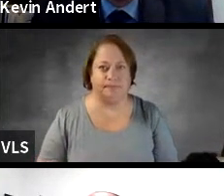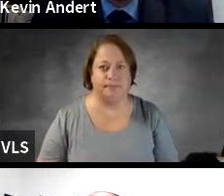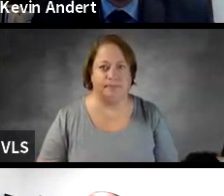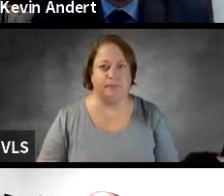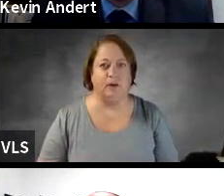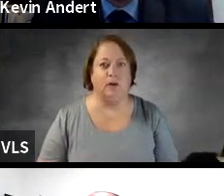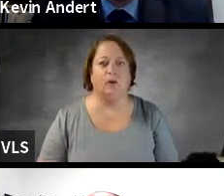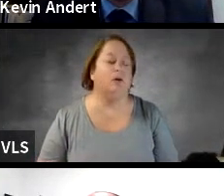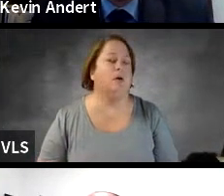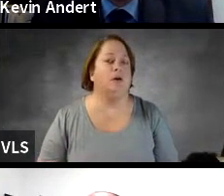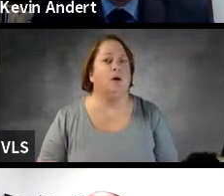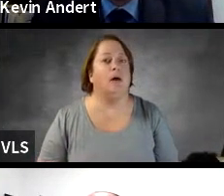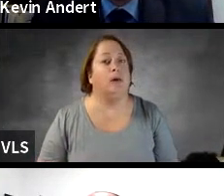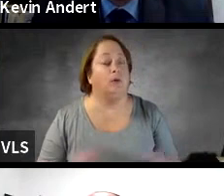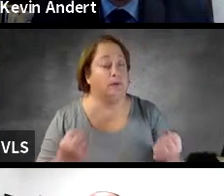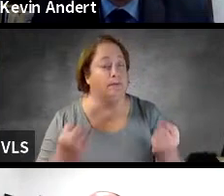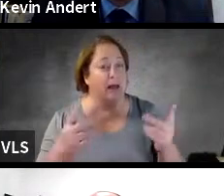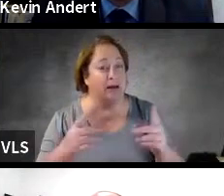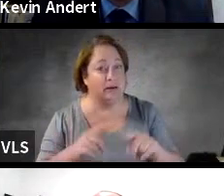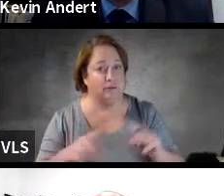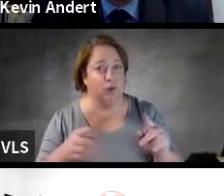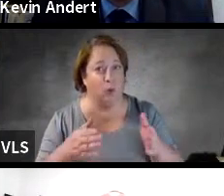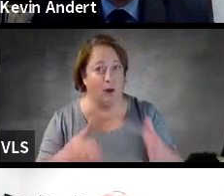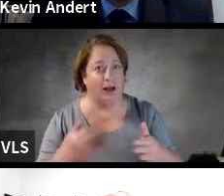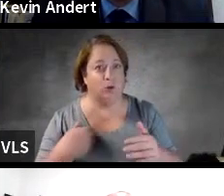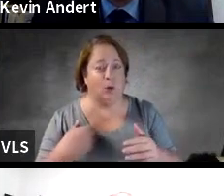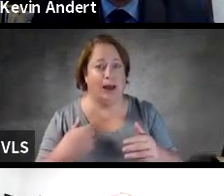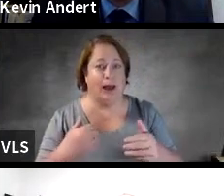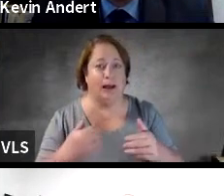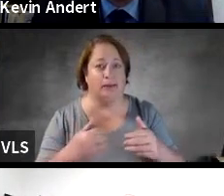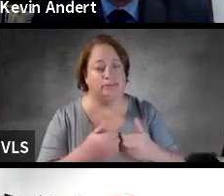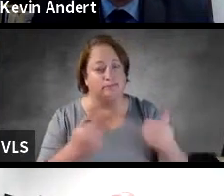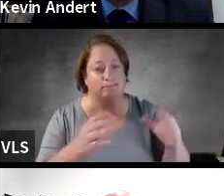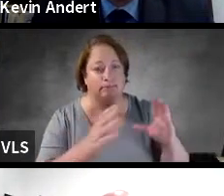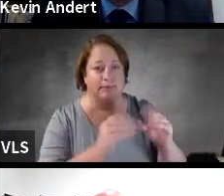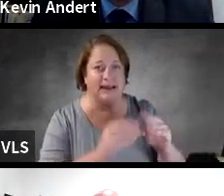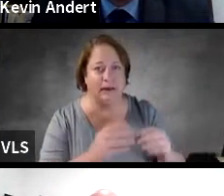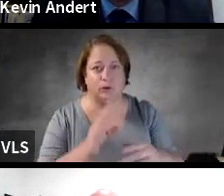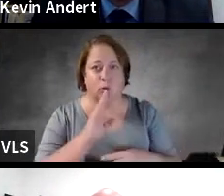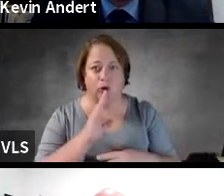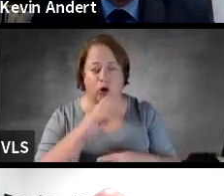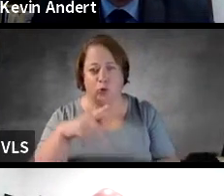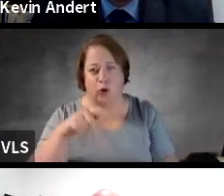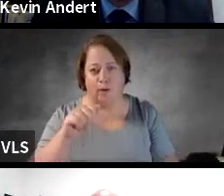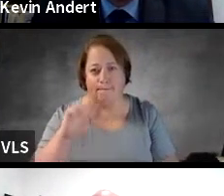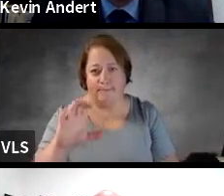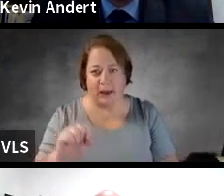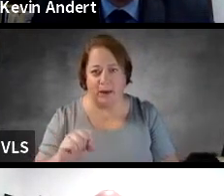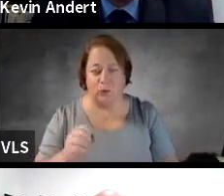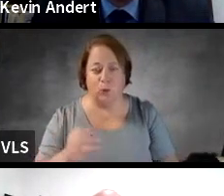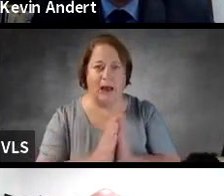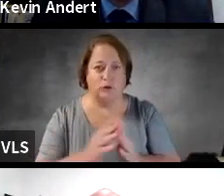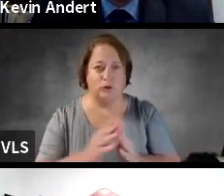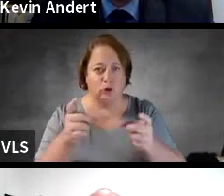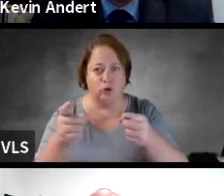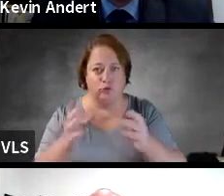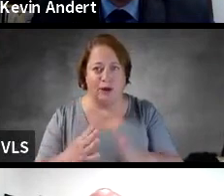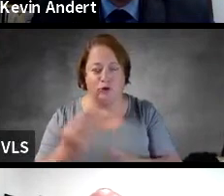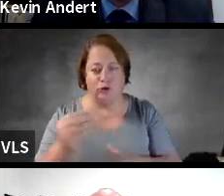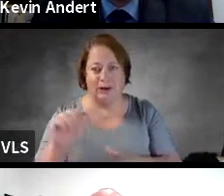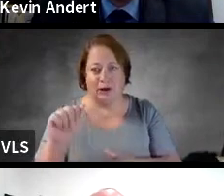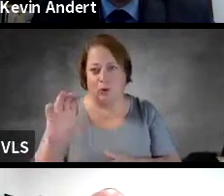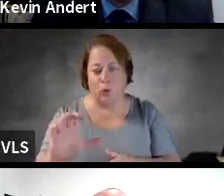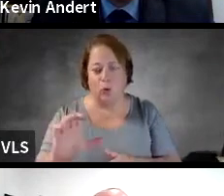There were multiple ways that we provided input. We had breakout sessions, we talked to our PACs, we asked our directors and area coordinators